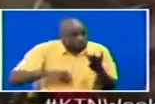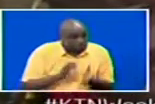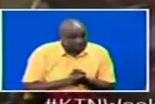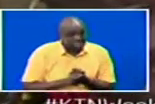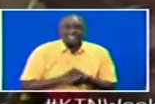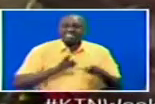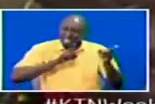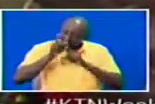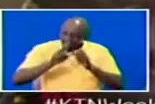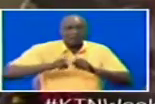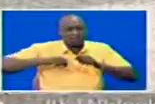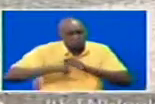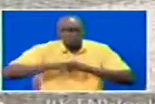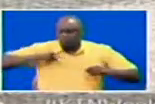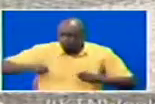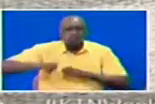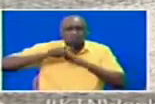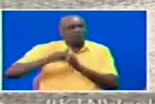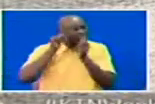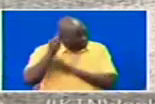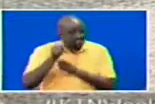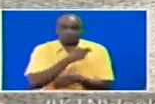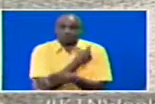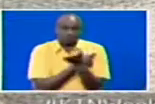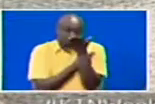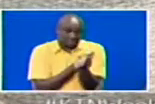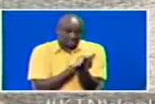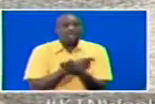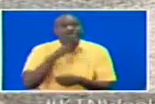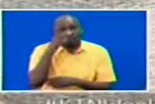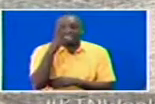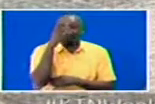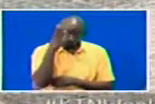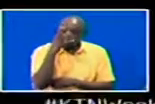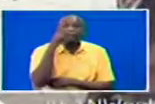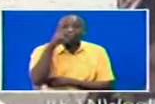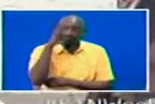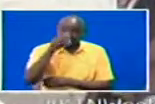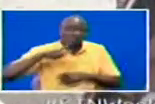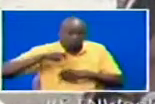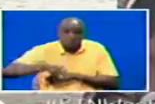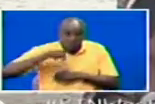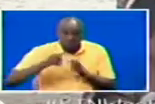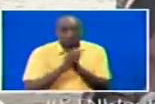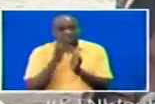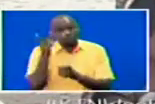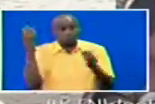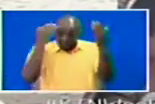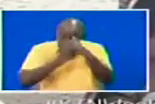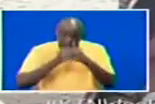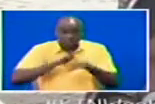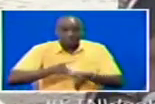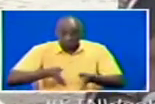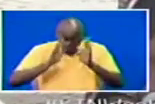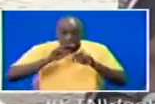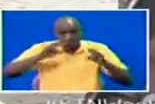long journey to this dispensary. Akoda has walked more than 24 kilometers, spent 2 nights on the road in search